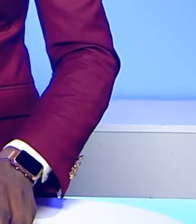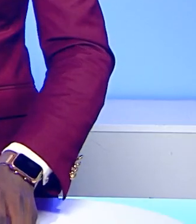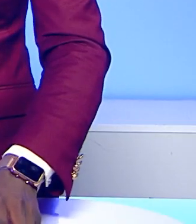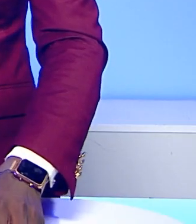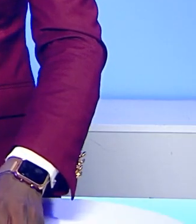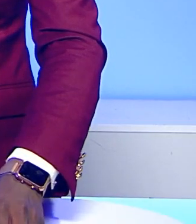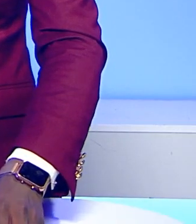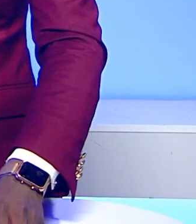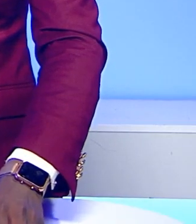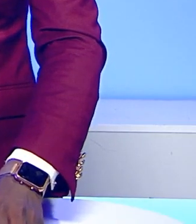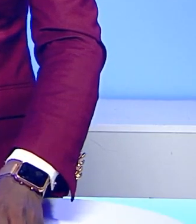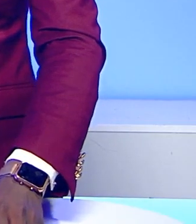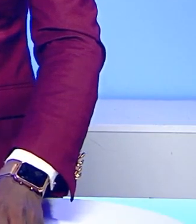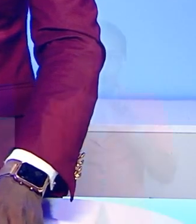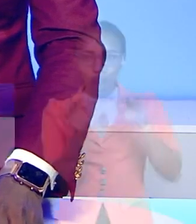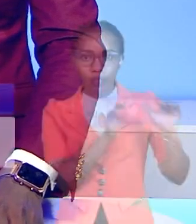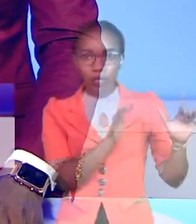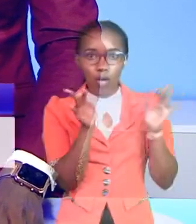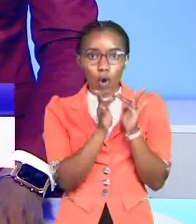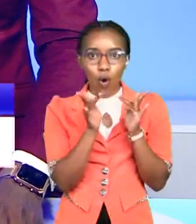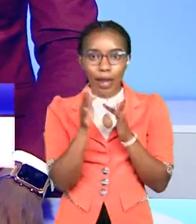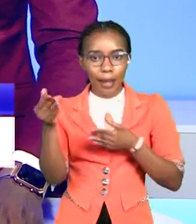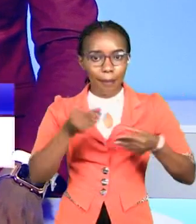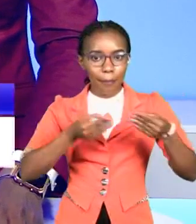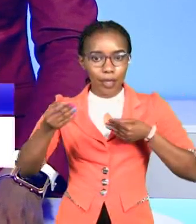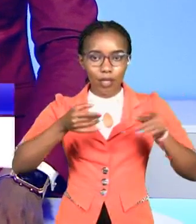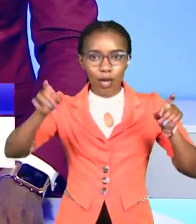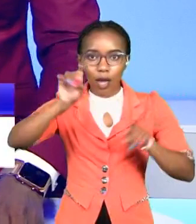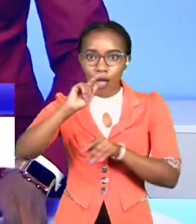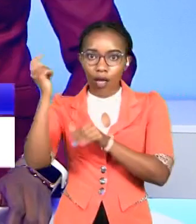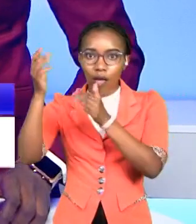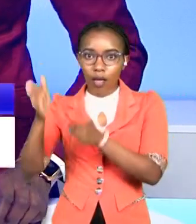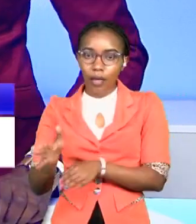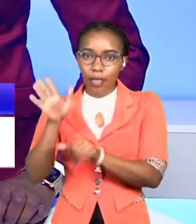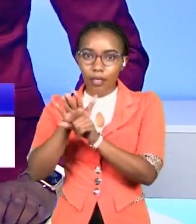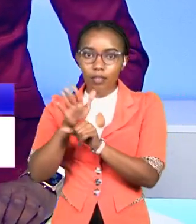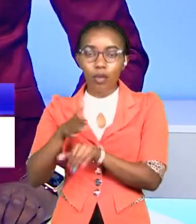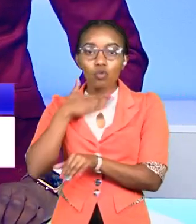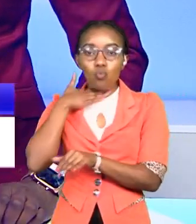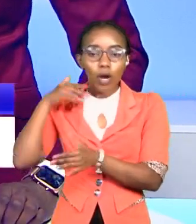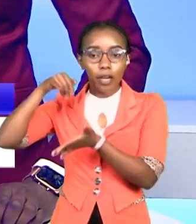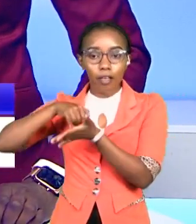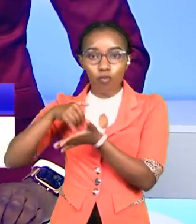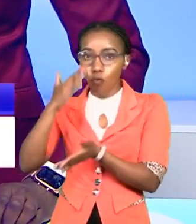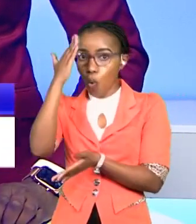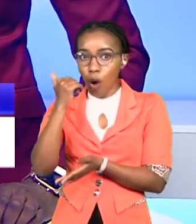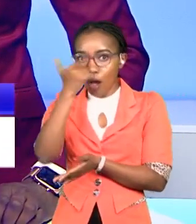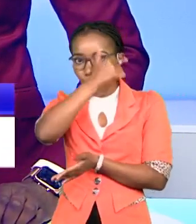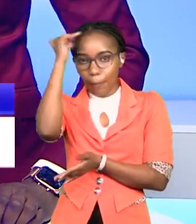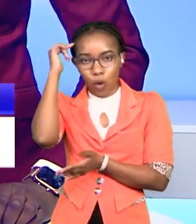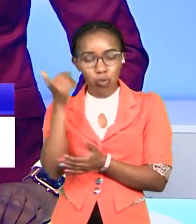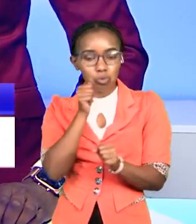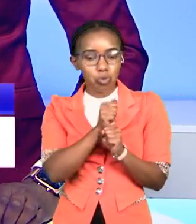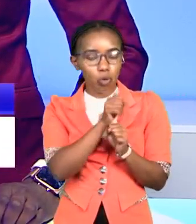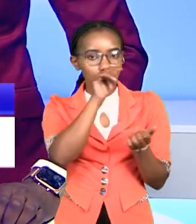Now in the world of business, online businesses are on the rise as many Kenyans are opting to venture into these spaces majorly because of the massive